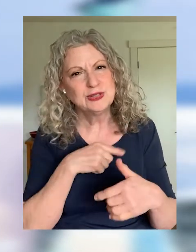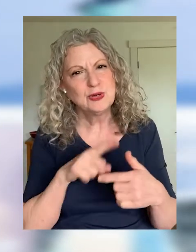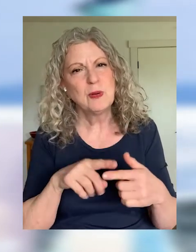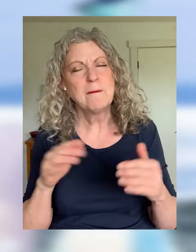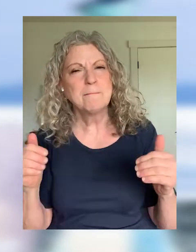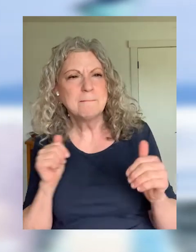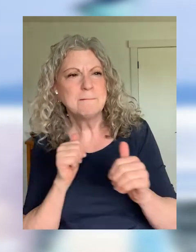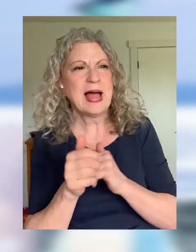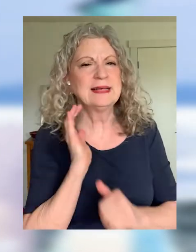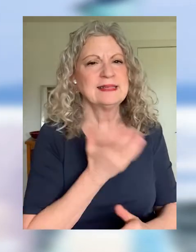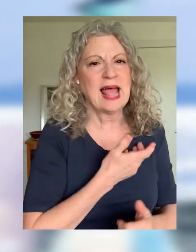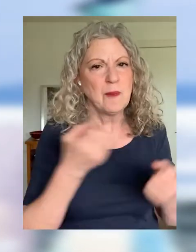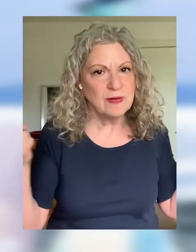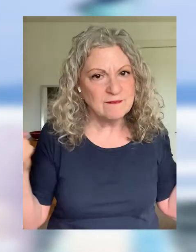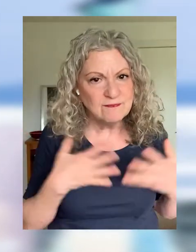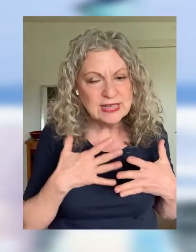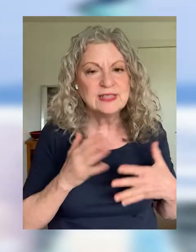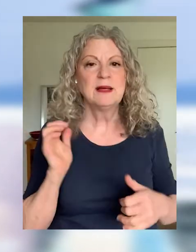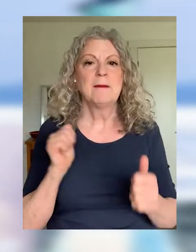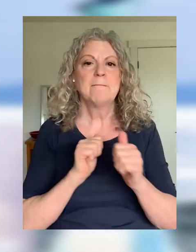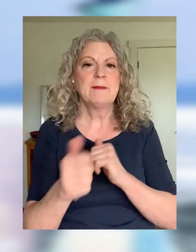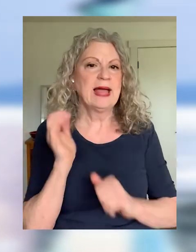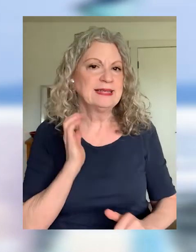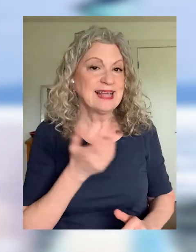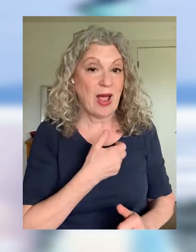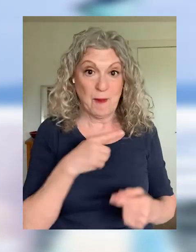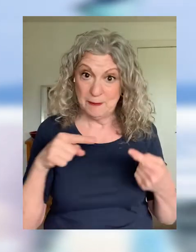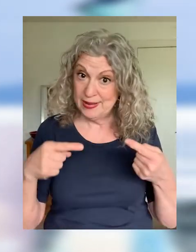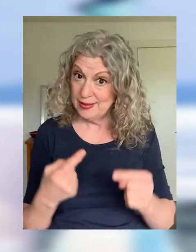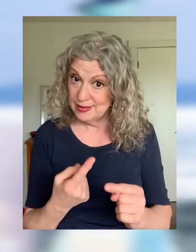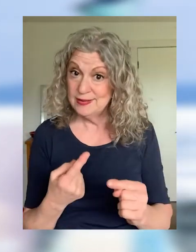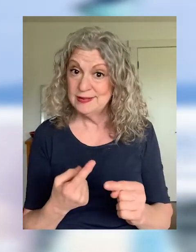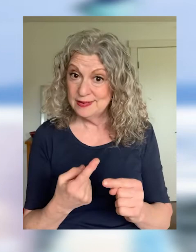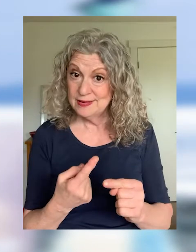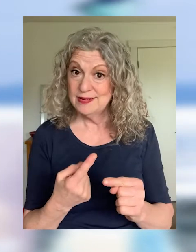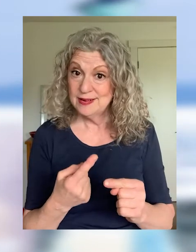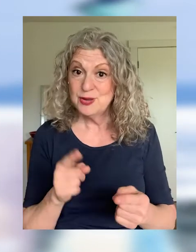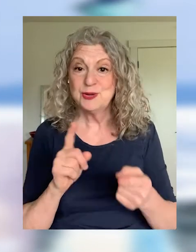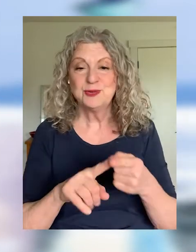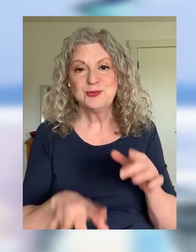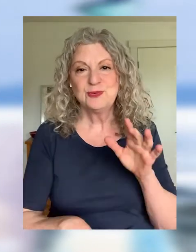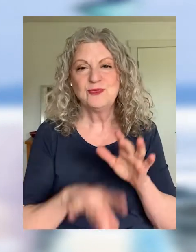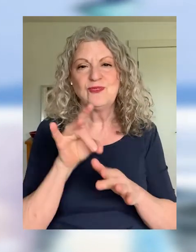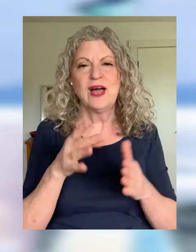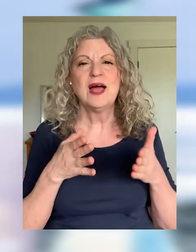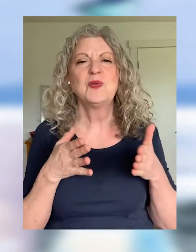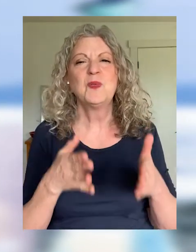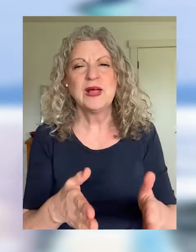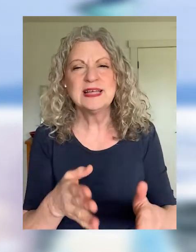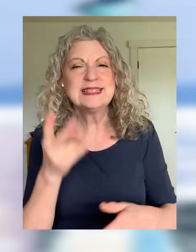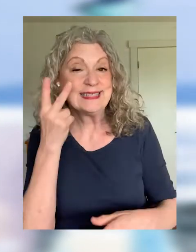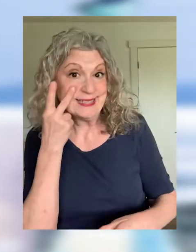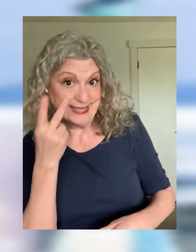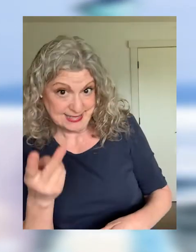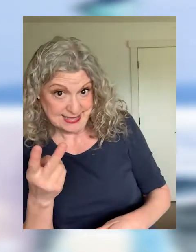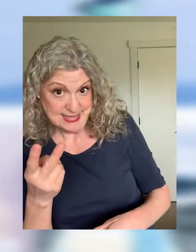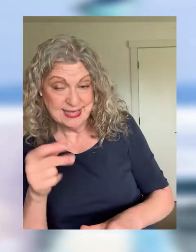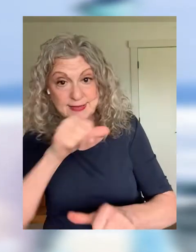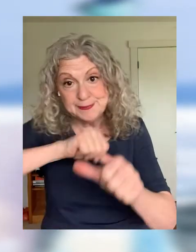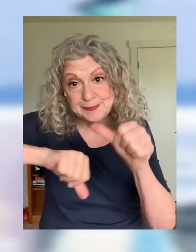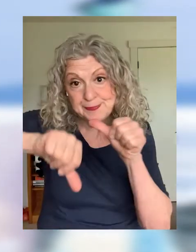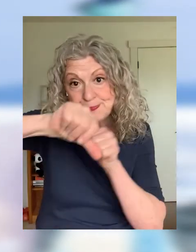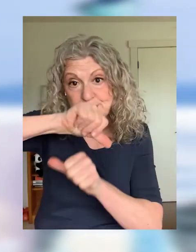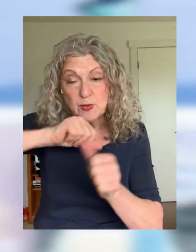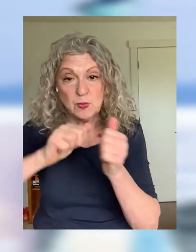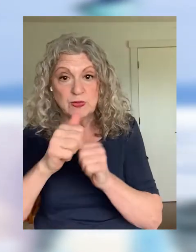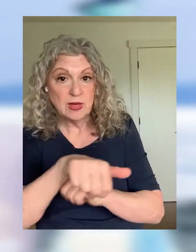our own fears, our own sorrows, our own pain, in order to find ways to see and treat others in